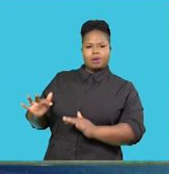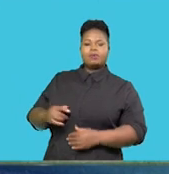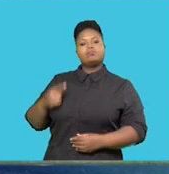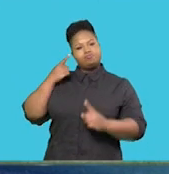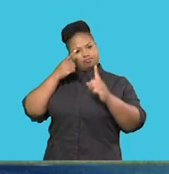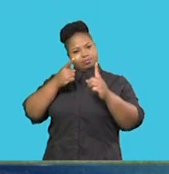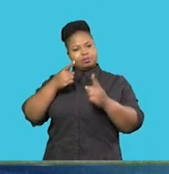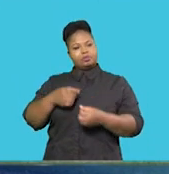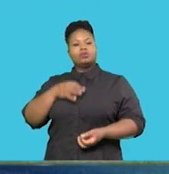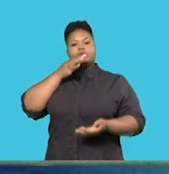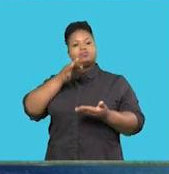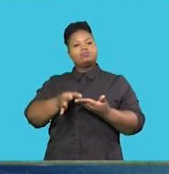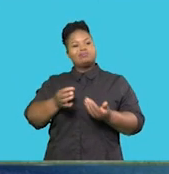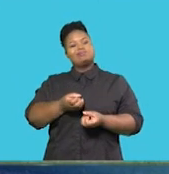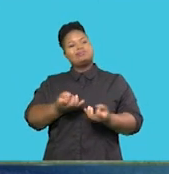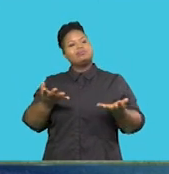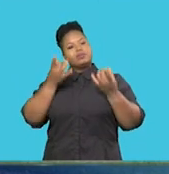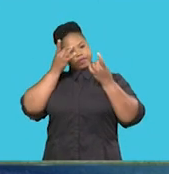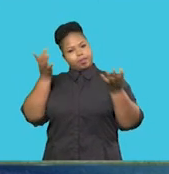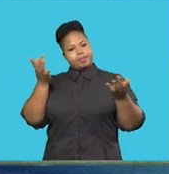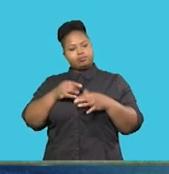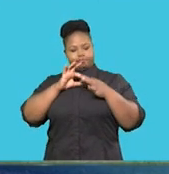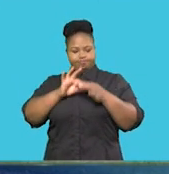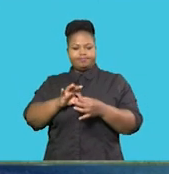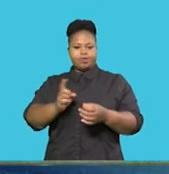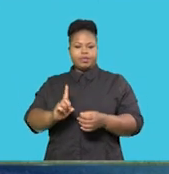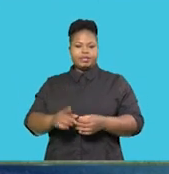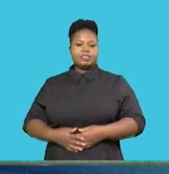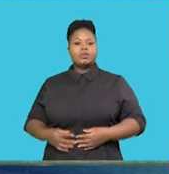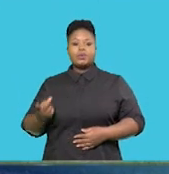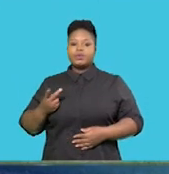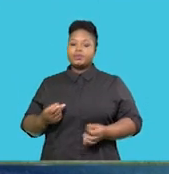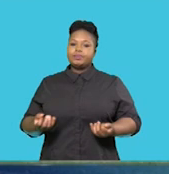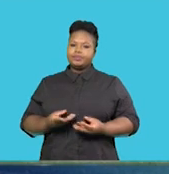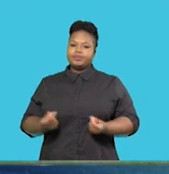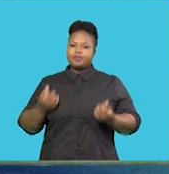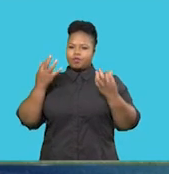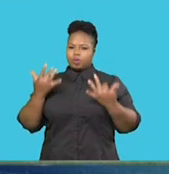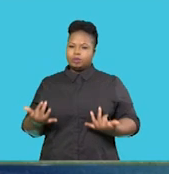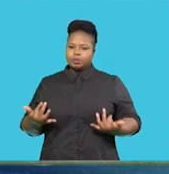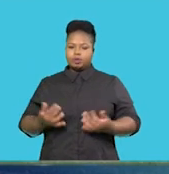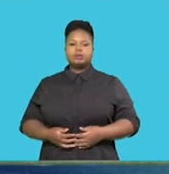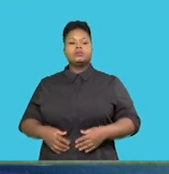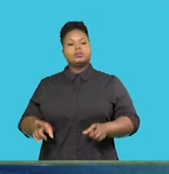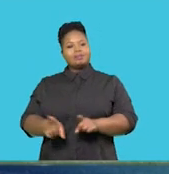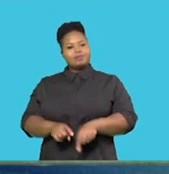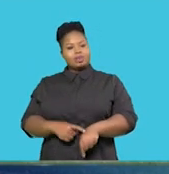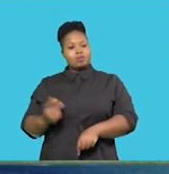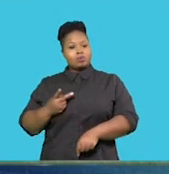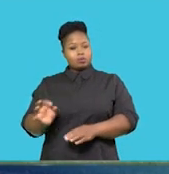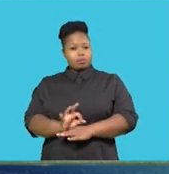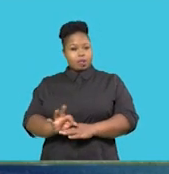of a manifesto, to give you an idea of what we are saying we're committing ourselves to in terms of addressing the fiscal policy as well, in terms of how we're planning